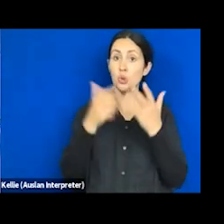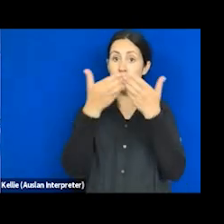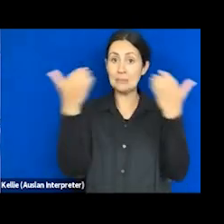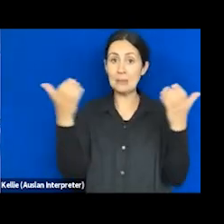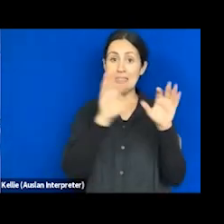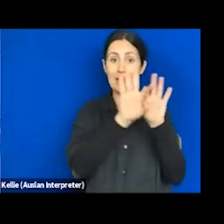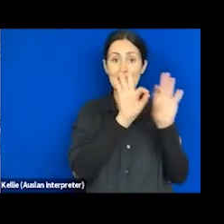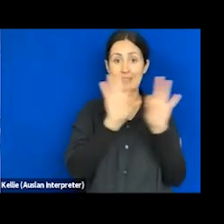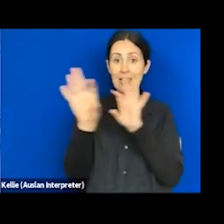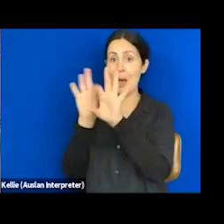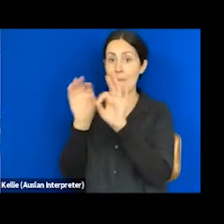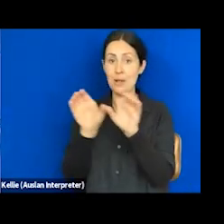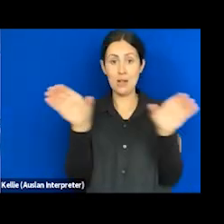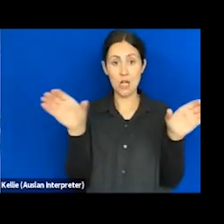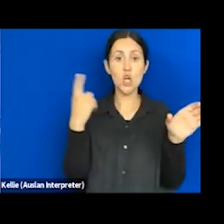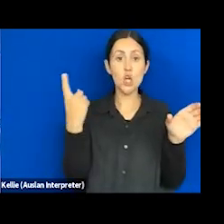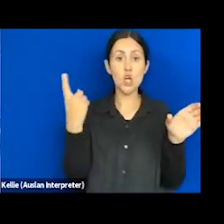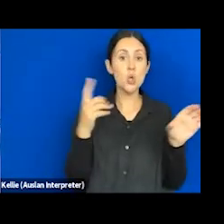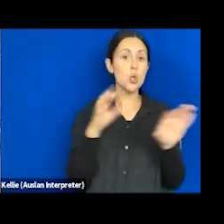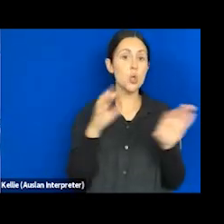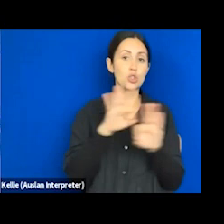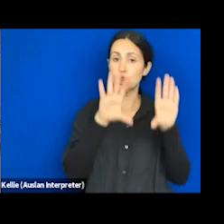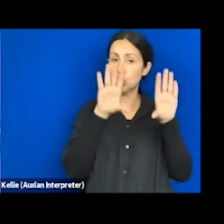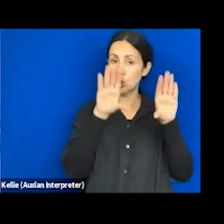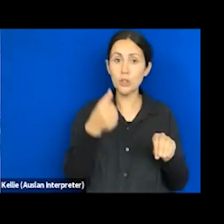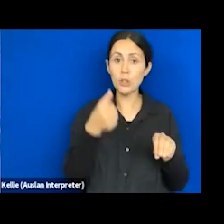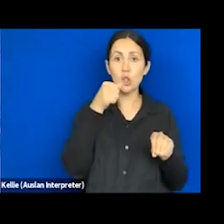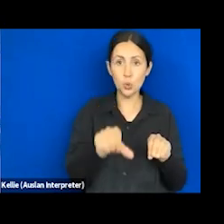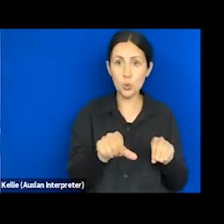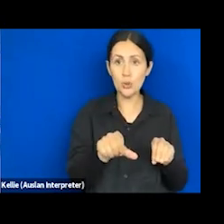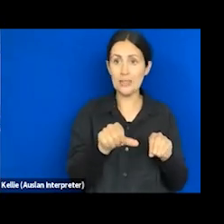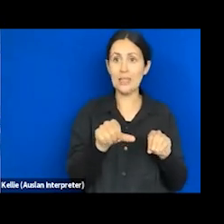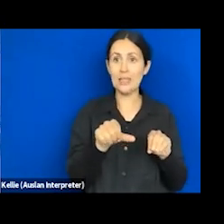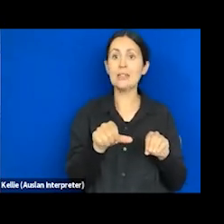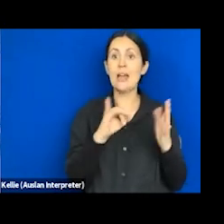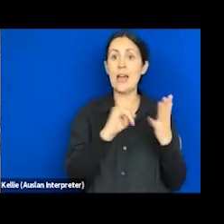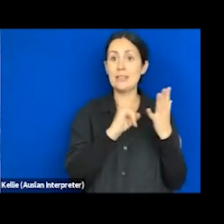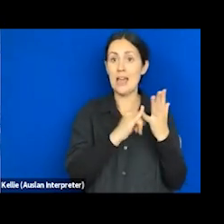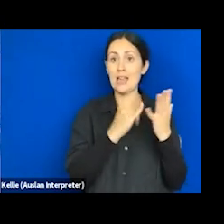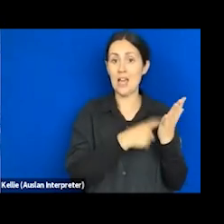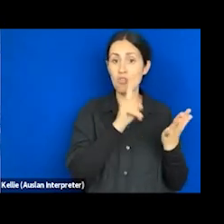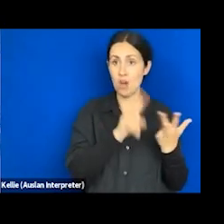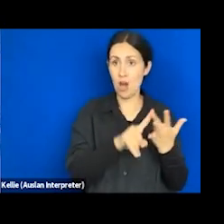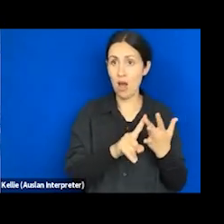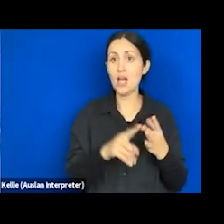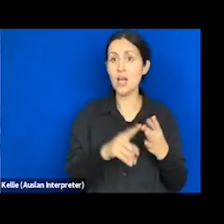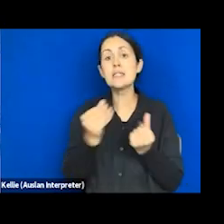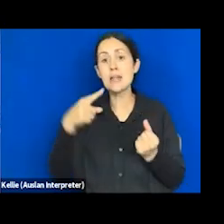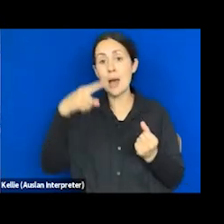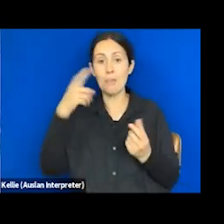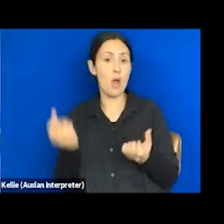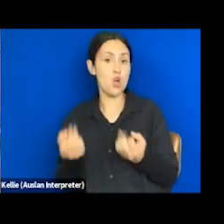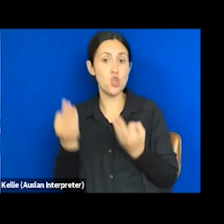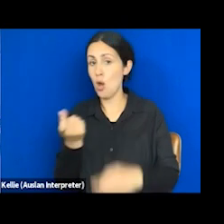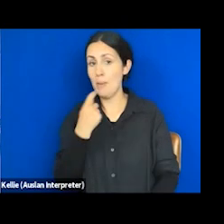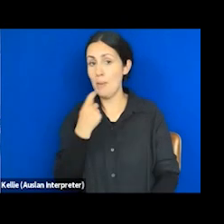sample by those who discontinued SSRIs when they came into the trial. Some people didn't, they just weren't on meds. They